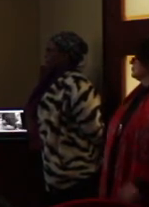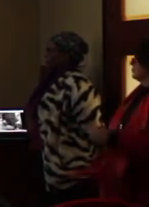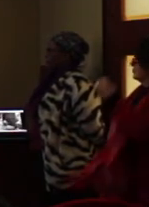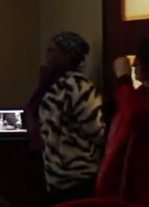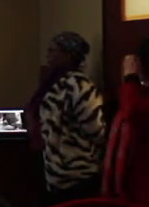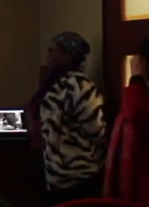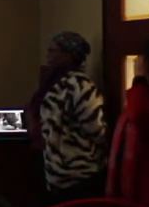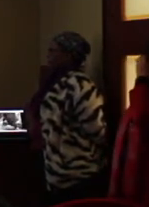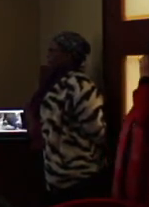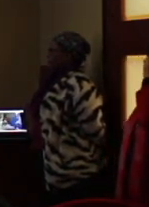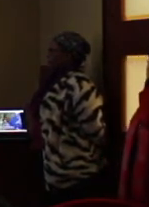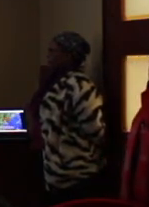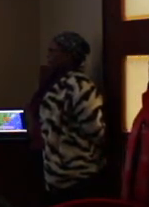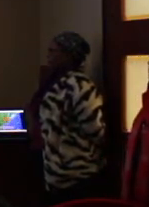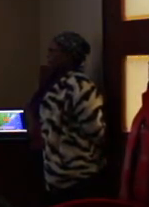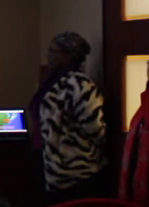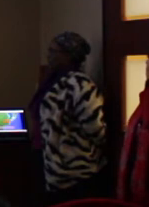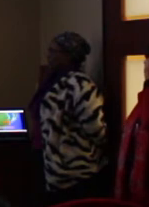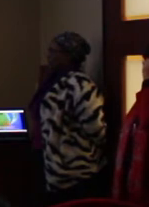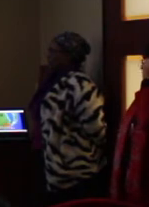yo estoy reflejando al ser humano